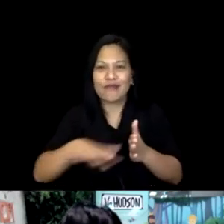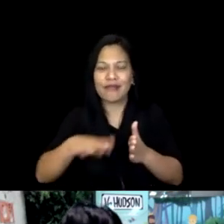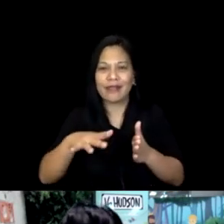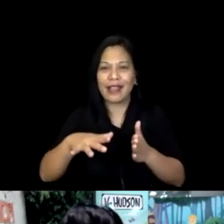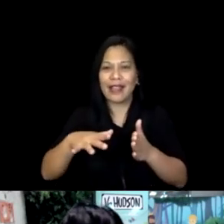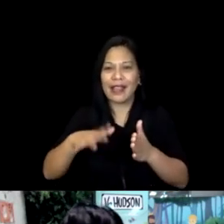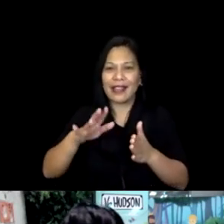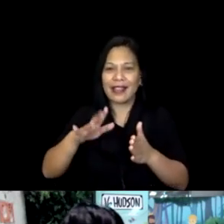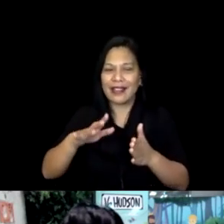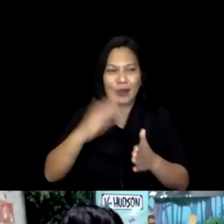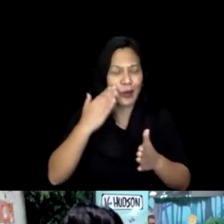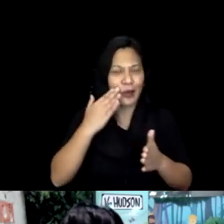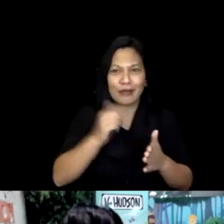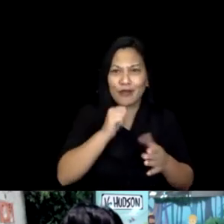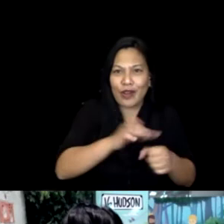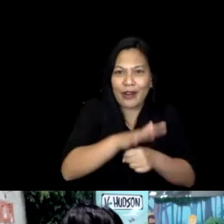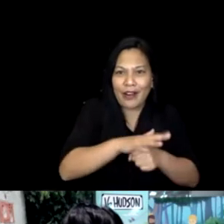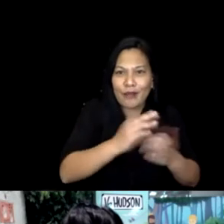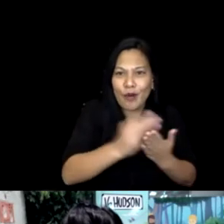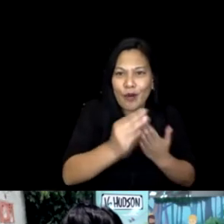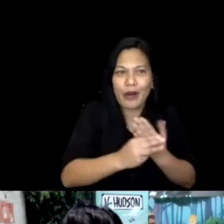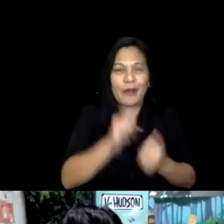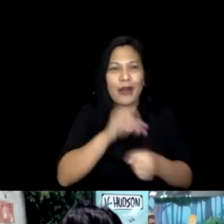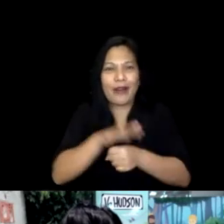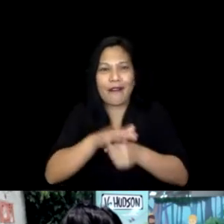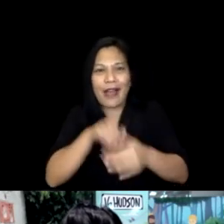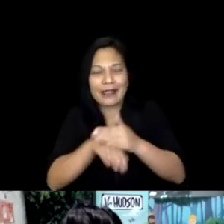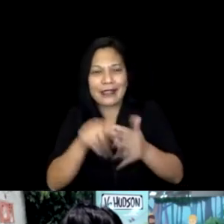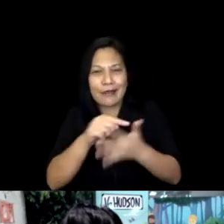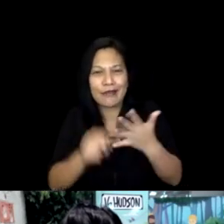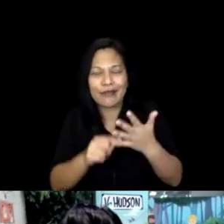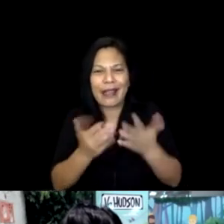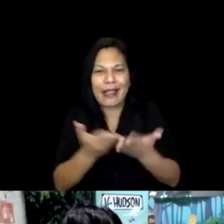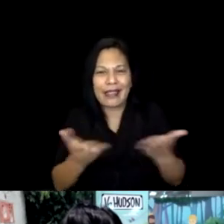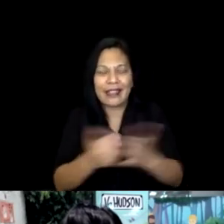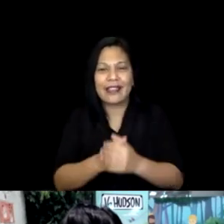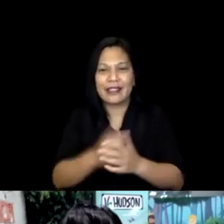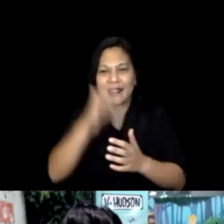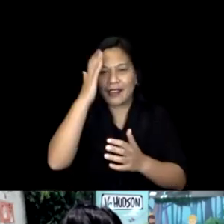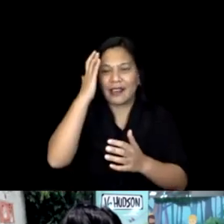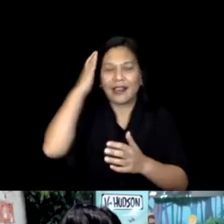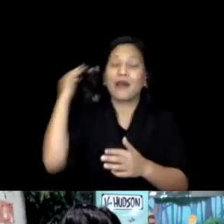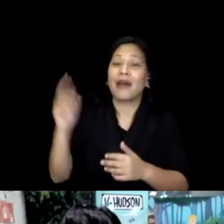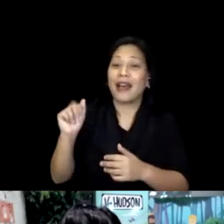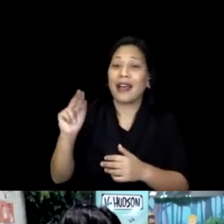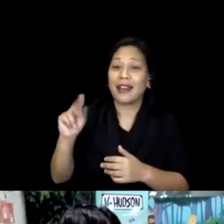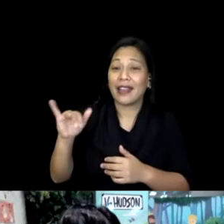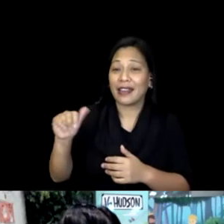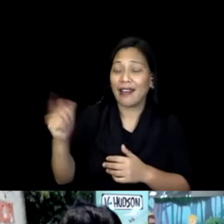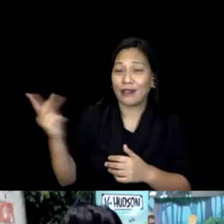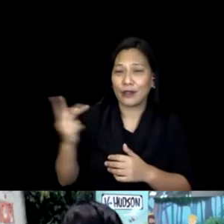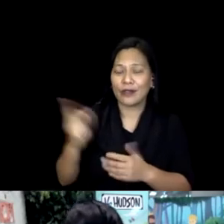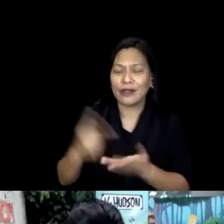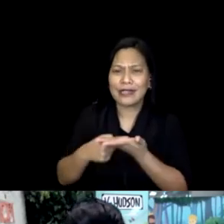a lack of access, a lack of programming. Like Anani and I were talking about you know the